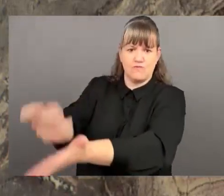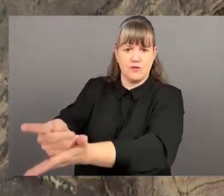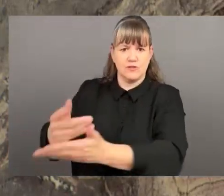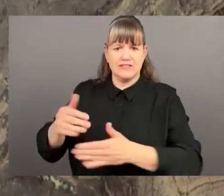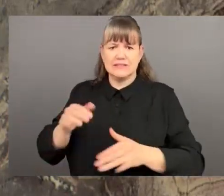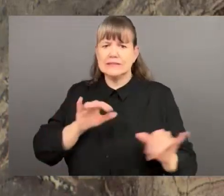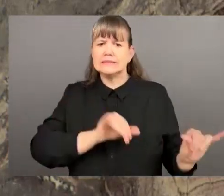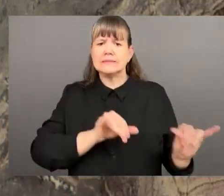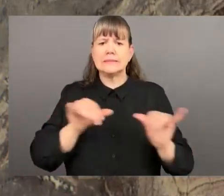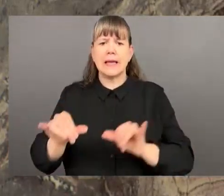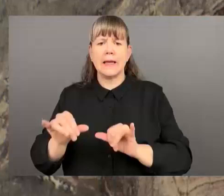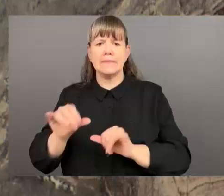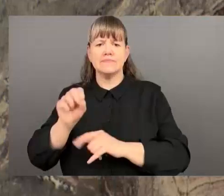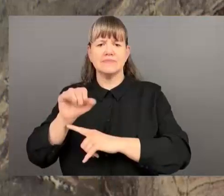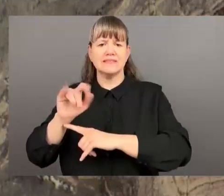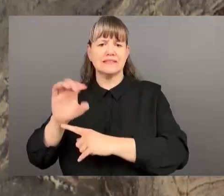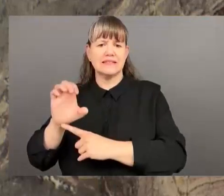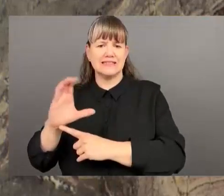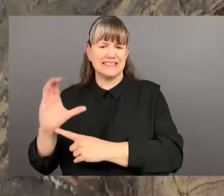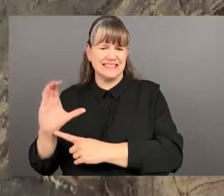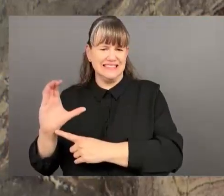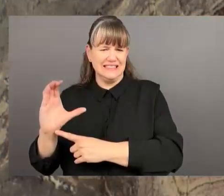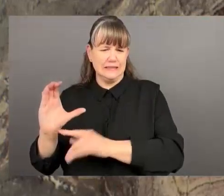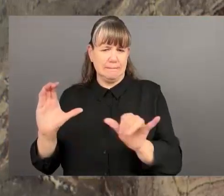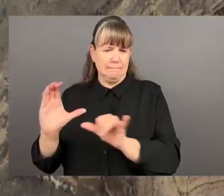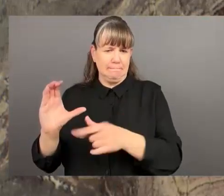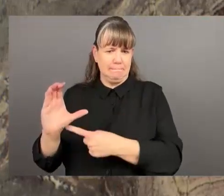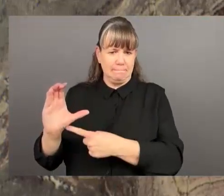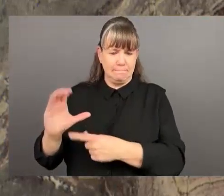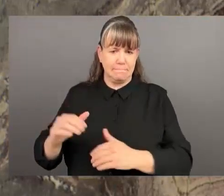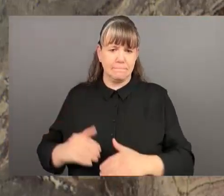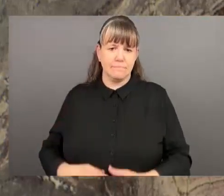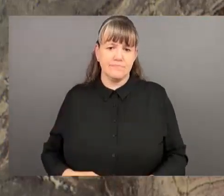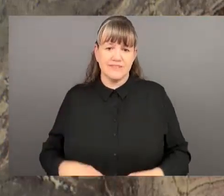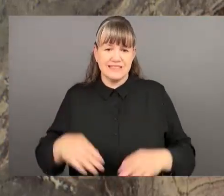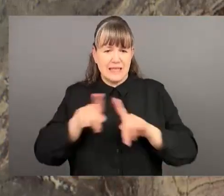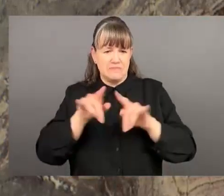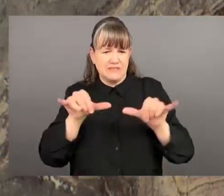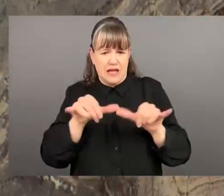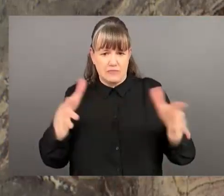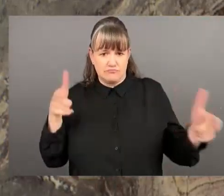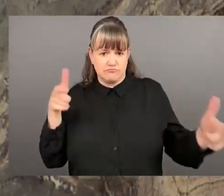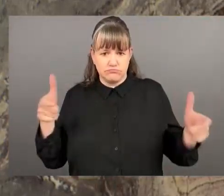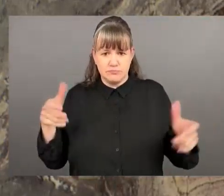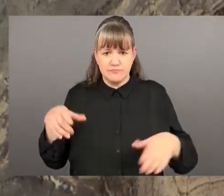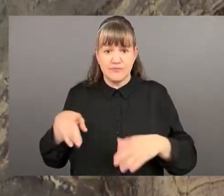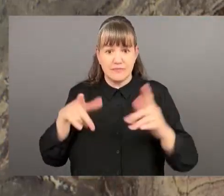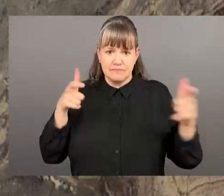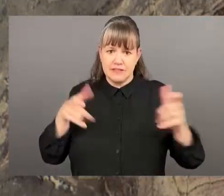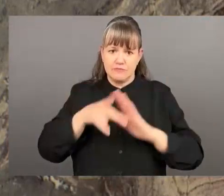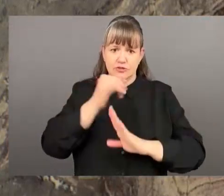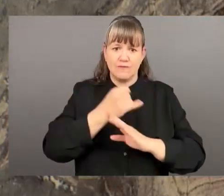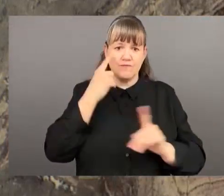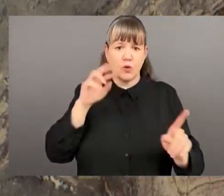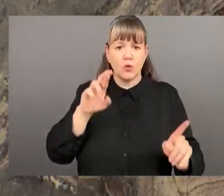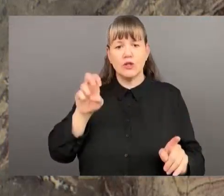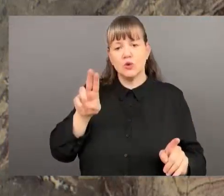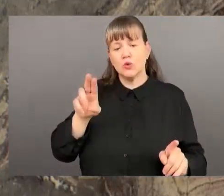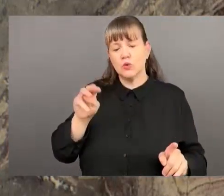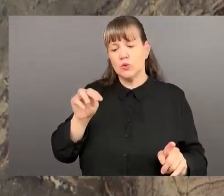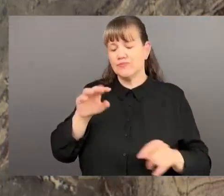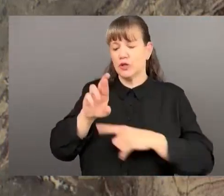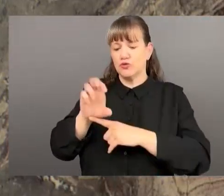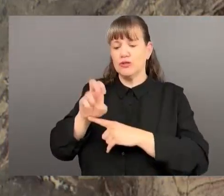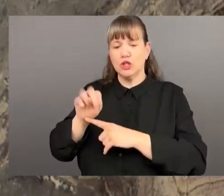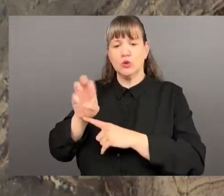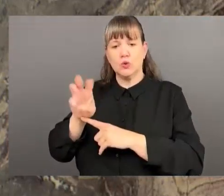taking action to ensure that those projects are built, Honourable Speaker. Those 10 projects are 51% owned,